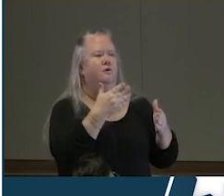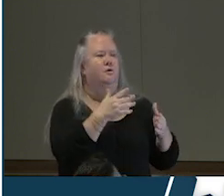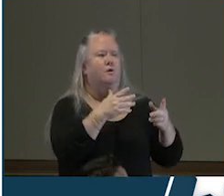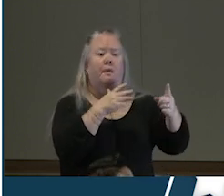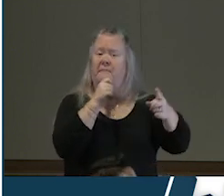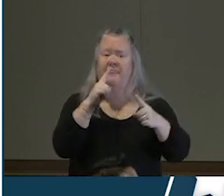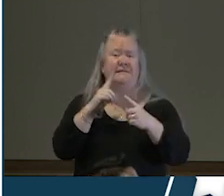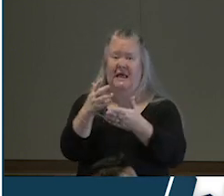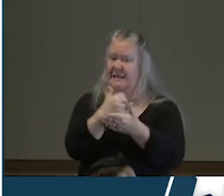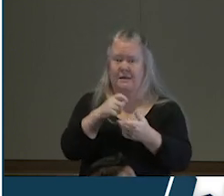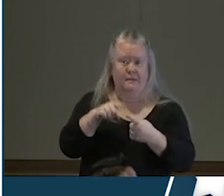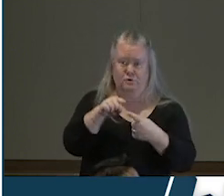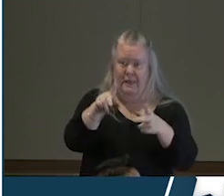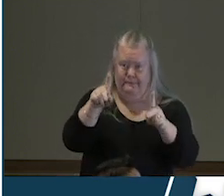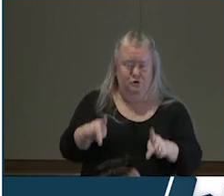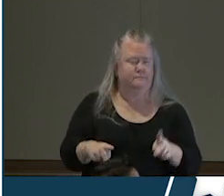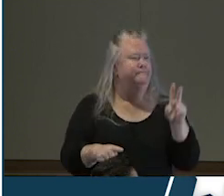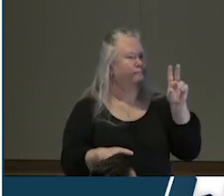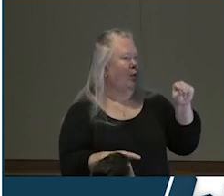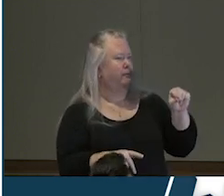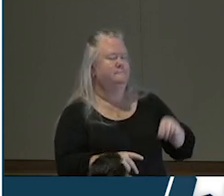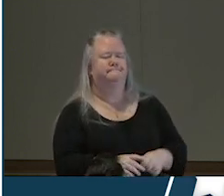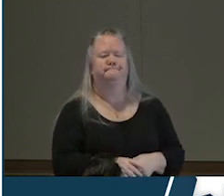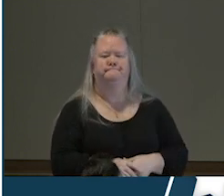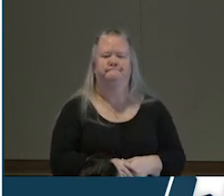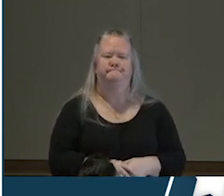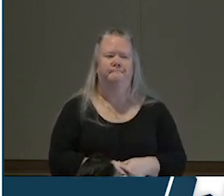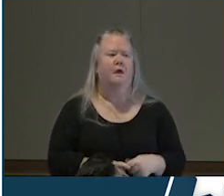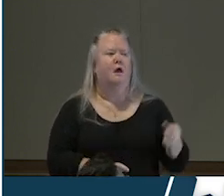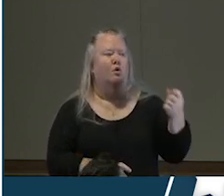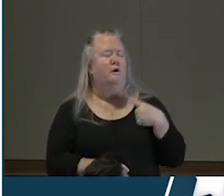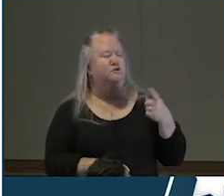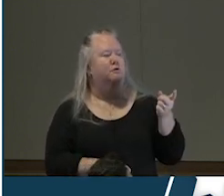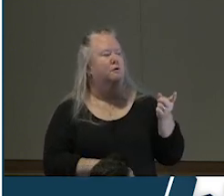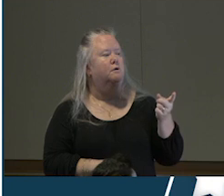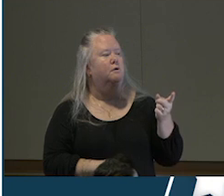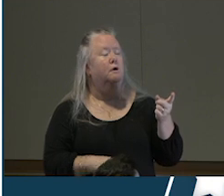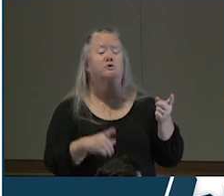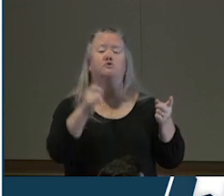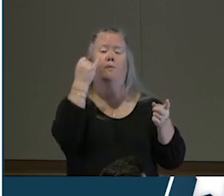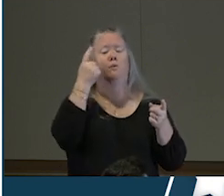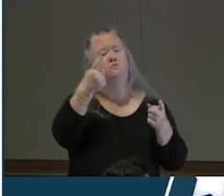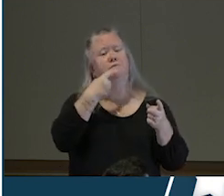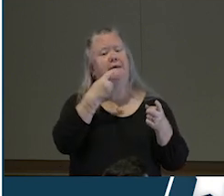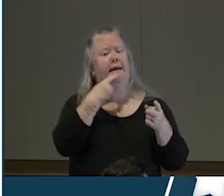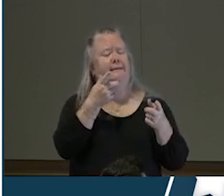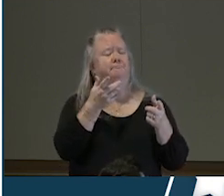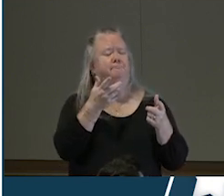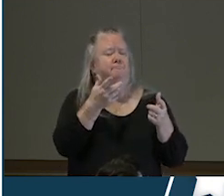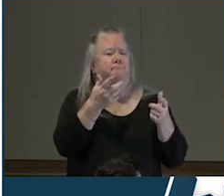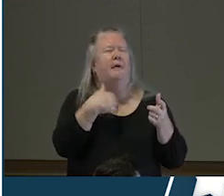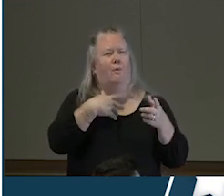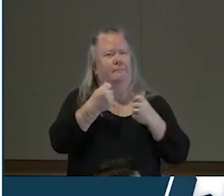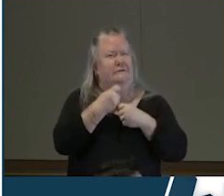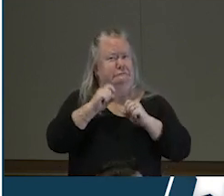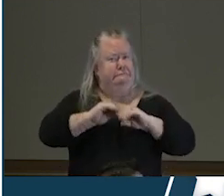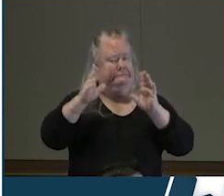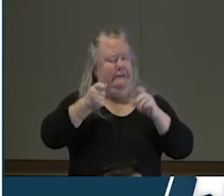as income to the person? Nope. Question. Yes. So you were saying with the, so I understand